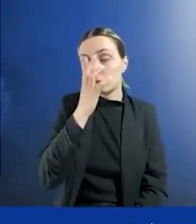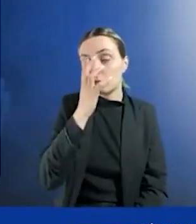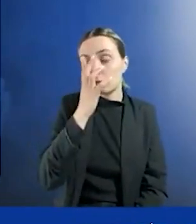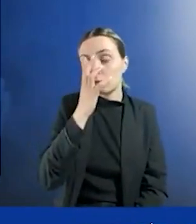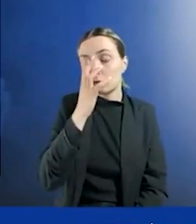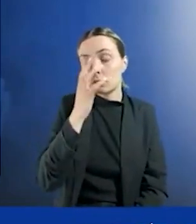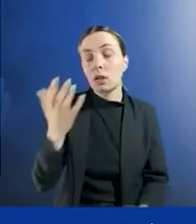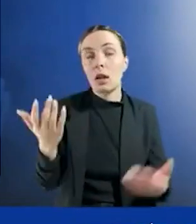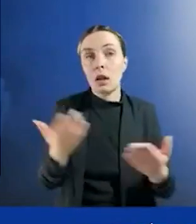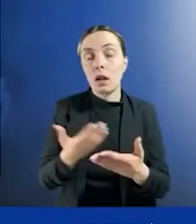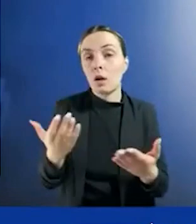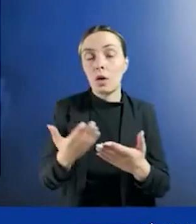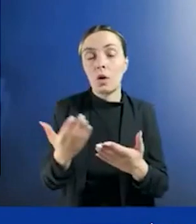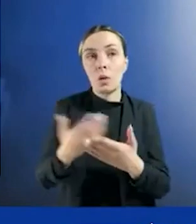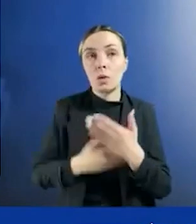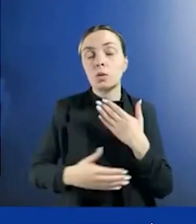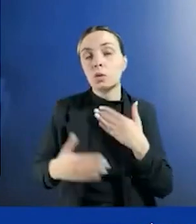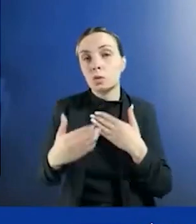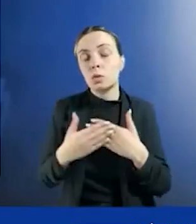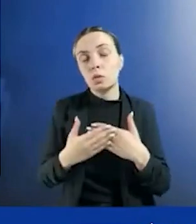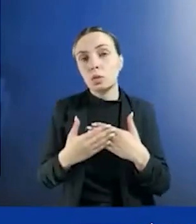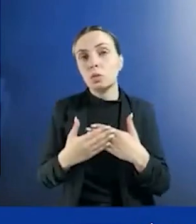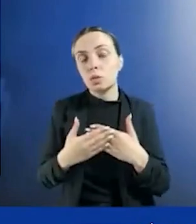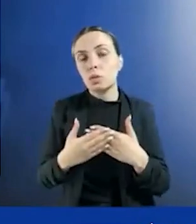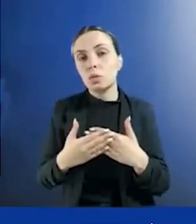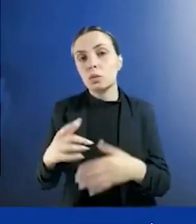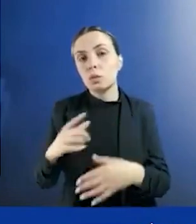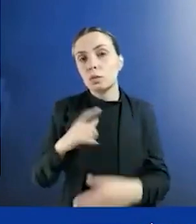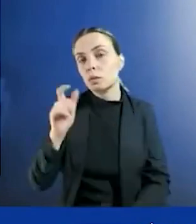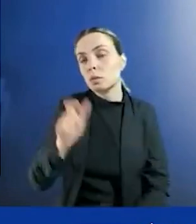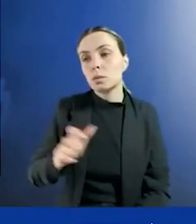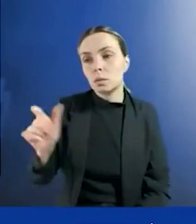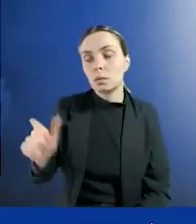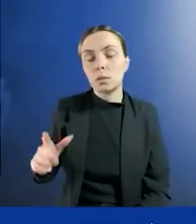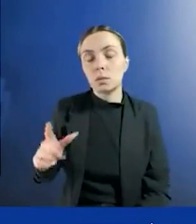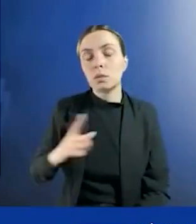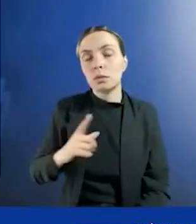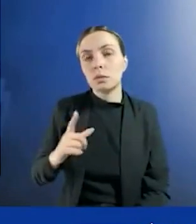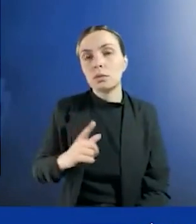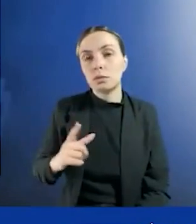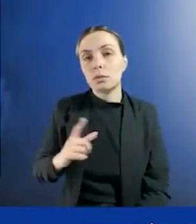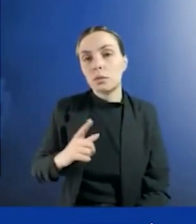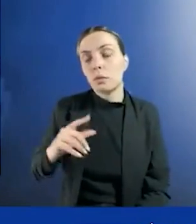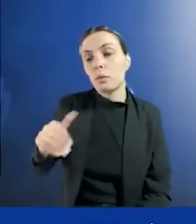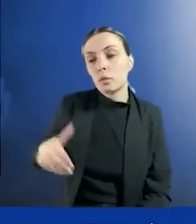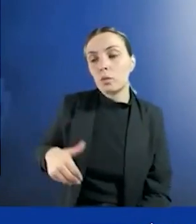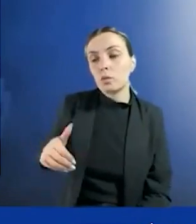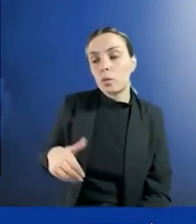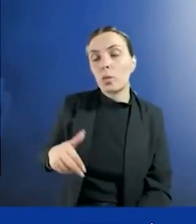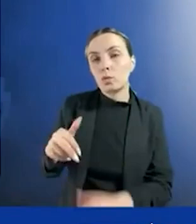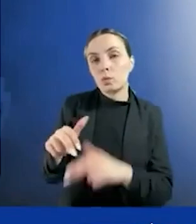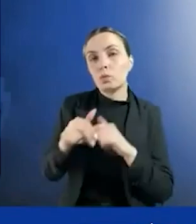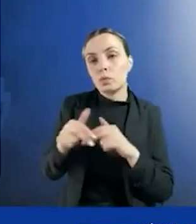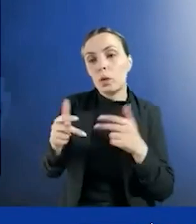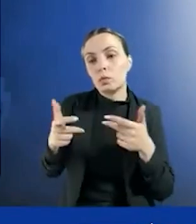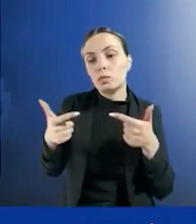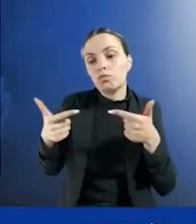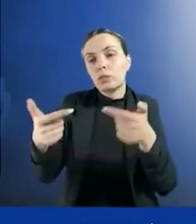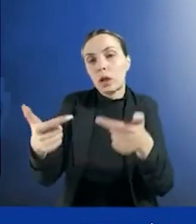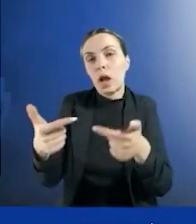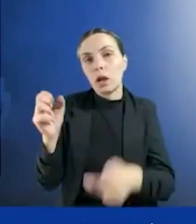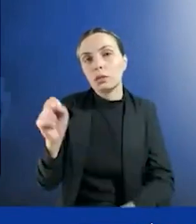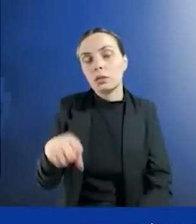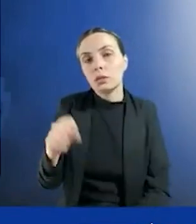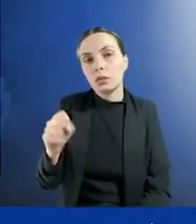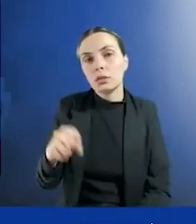war. The political instability in Eastern Europe and the war has increased the number of refugees and the